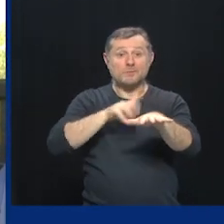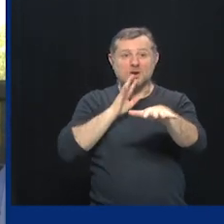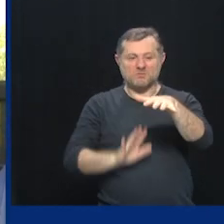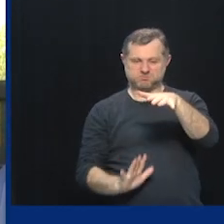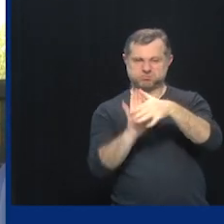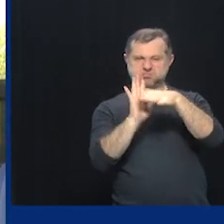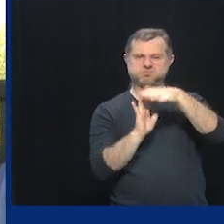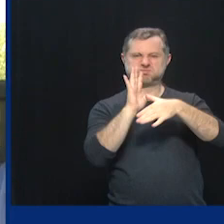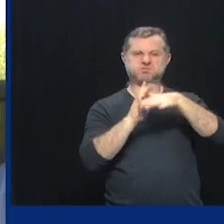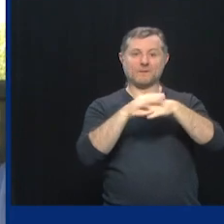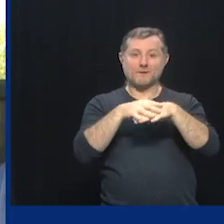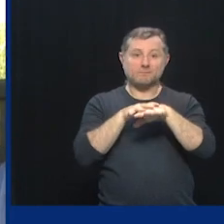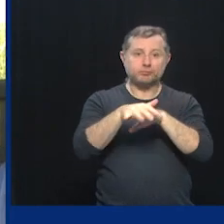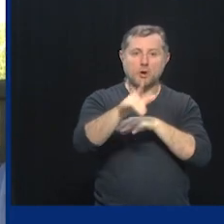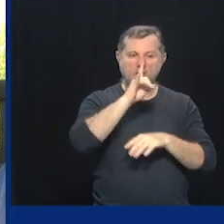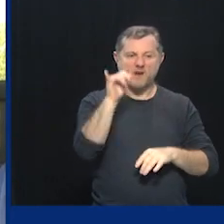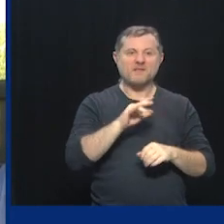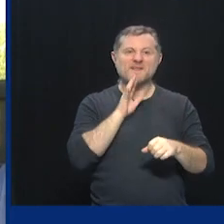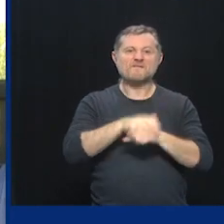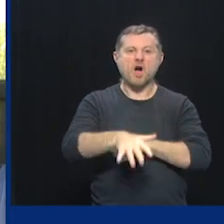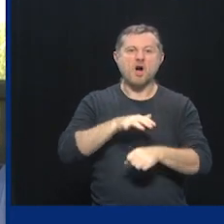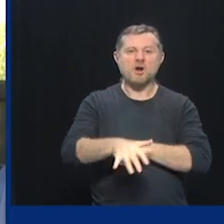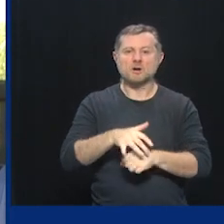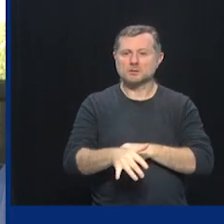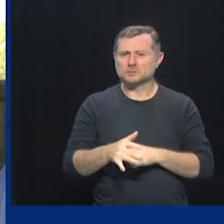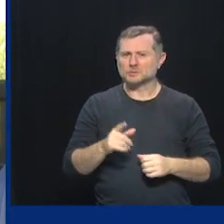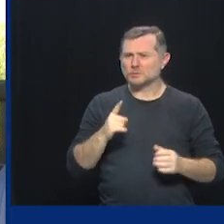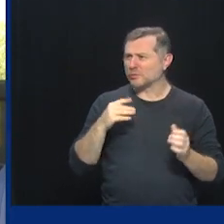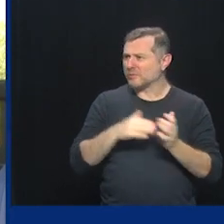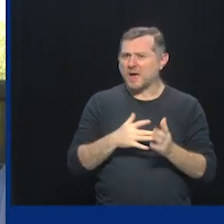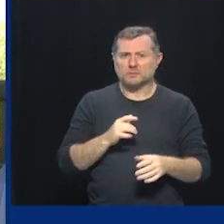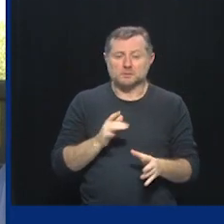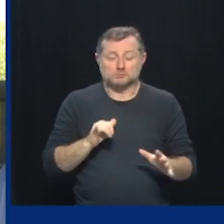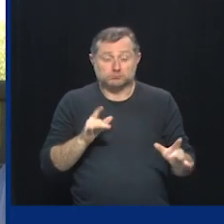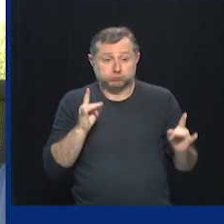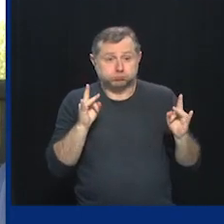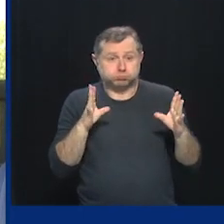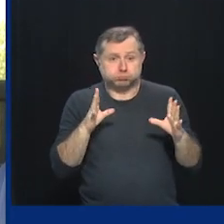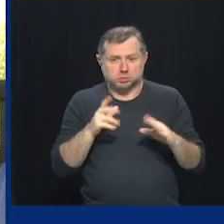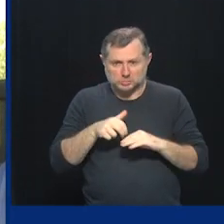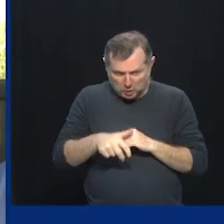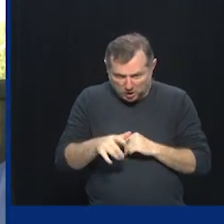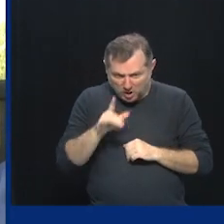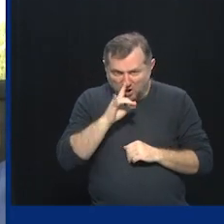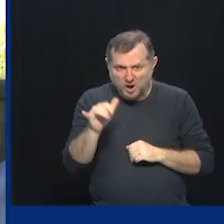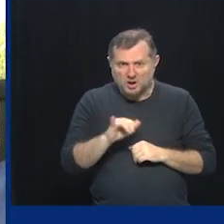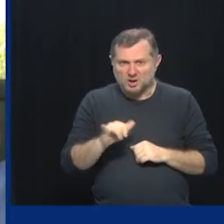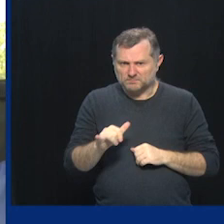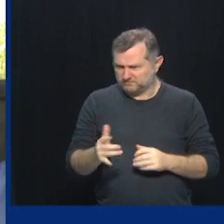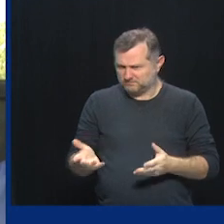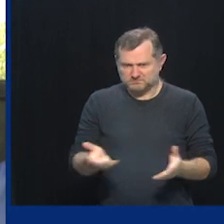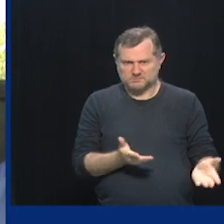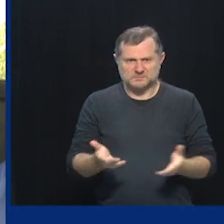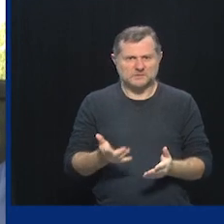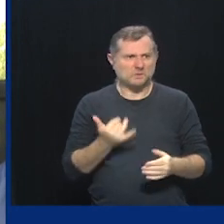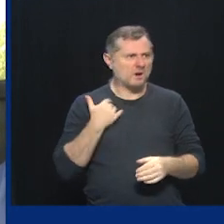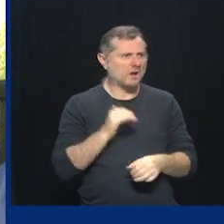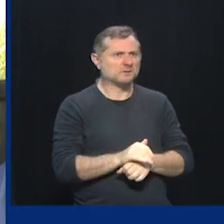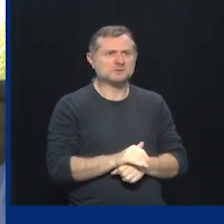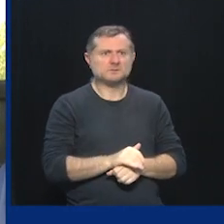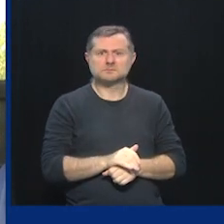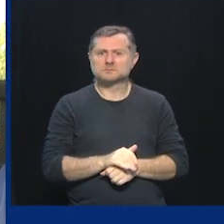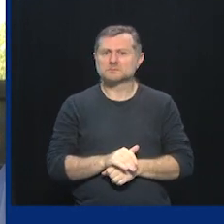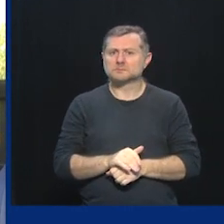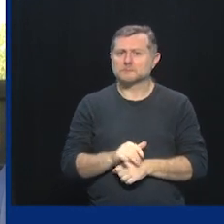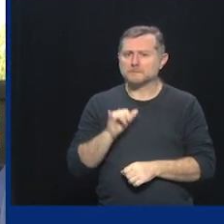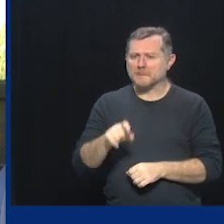Falls 1,000 times. That's what the staircase looked like here. What we have to do next is to immediately assess